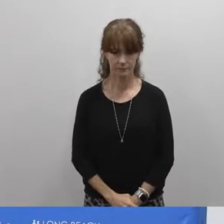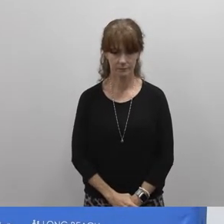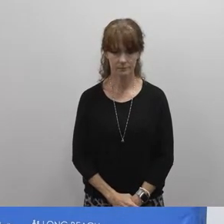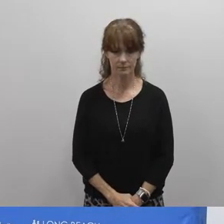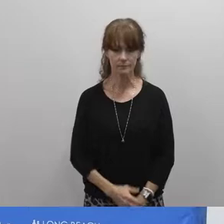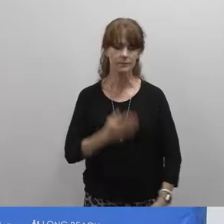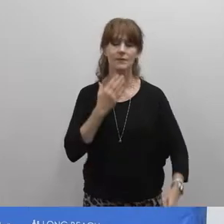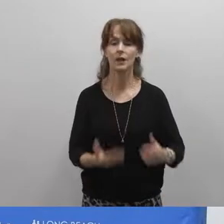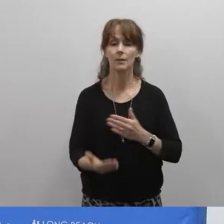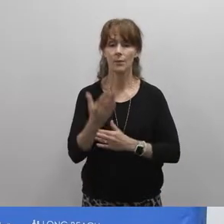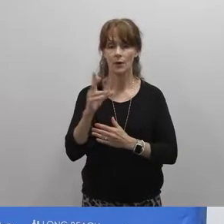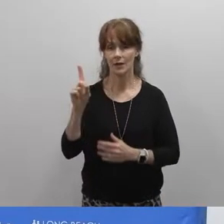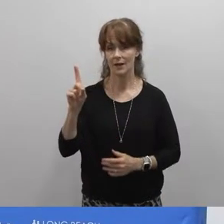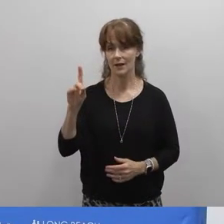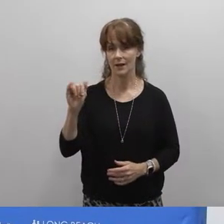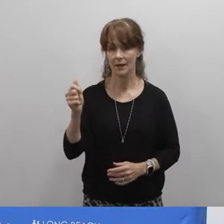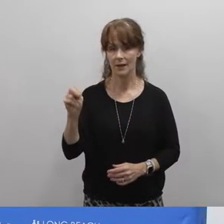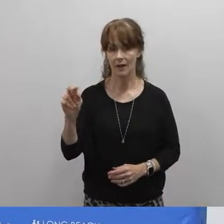Good morning, Diana.